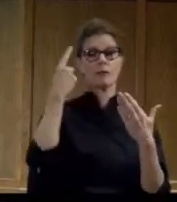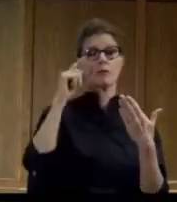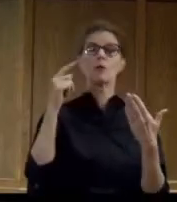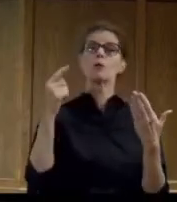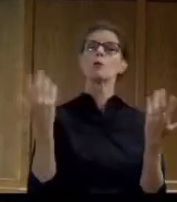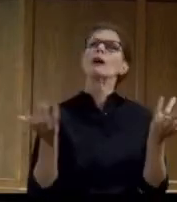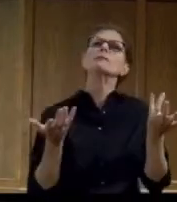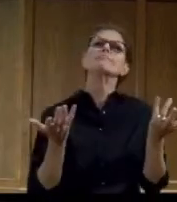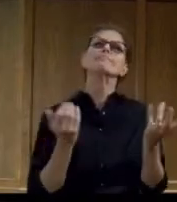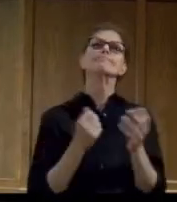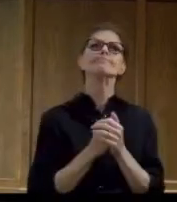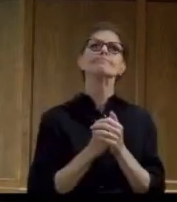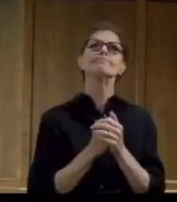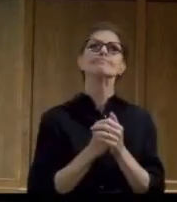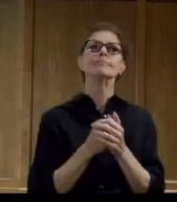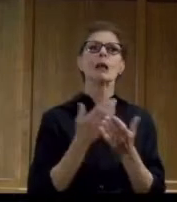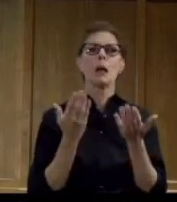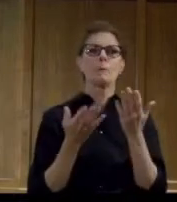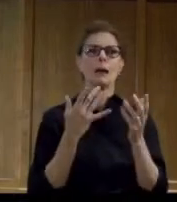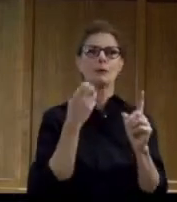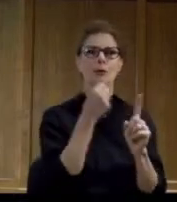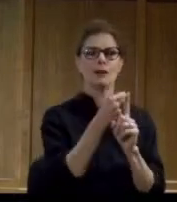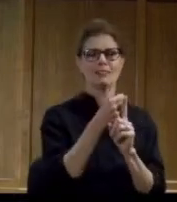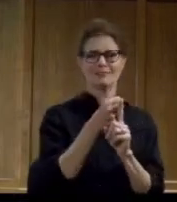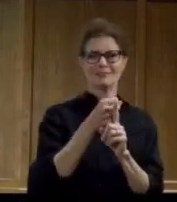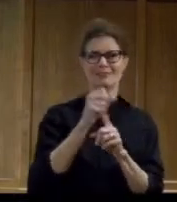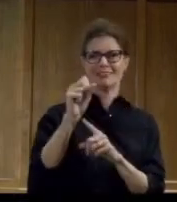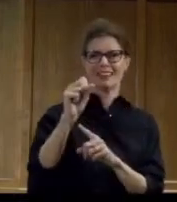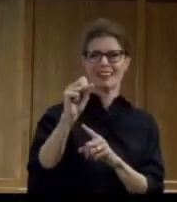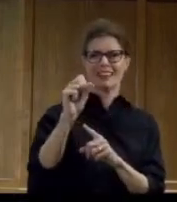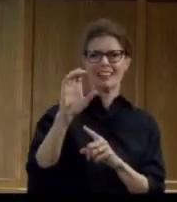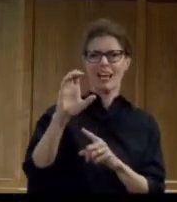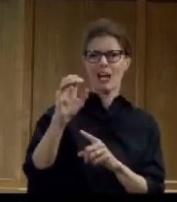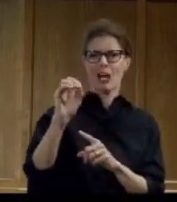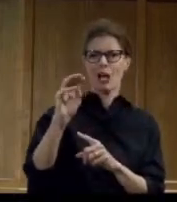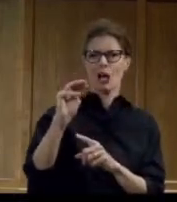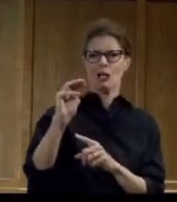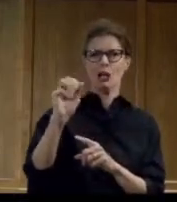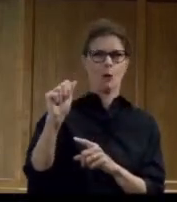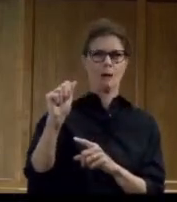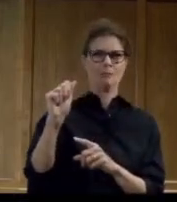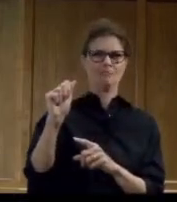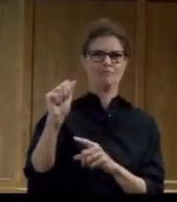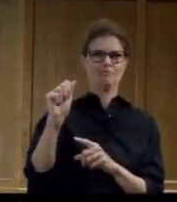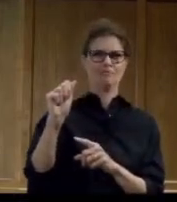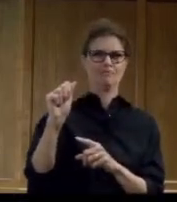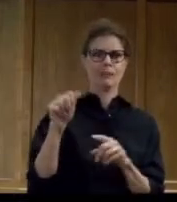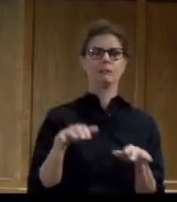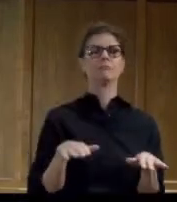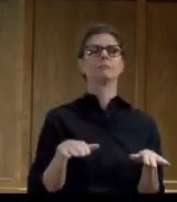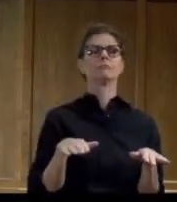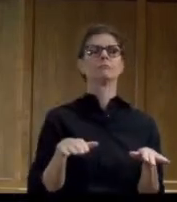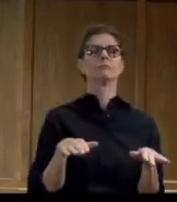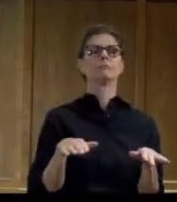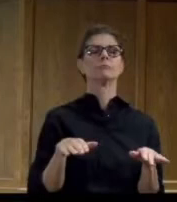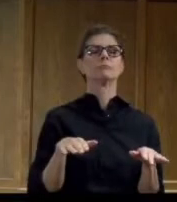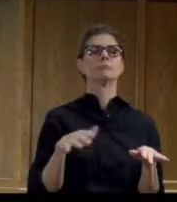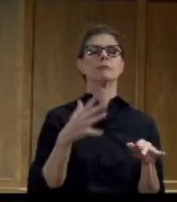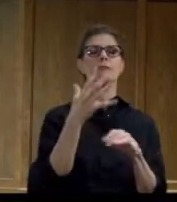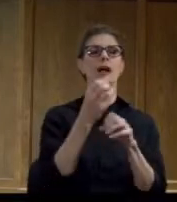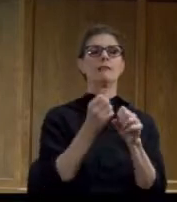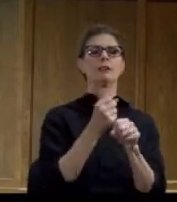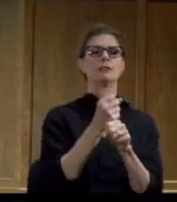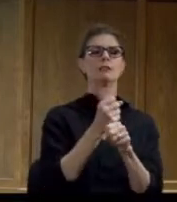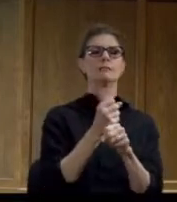scenario where maybe you go into a coma for 5 years, and then you wake up, but you're healthy, your life is generally the